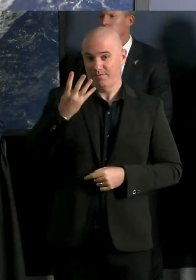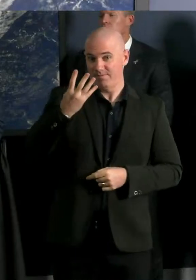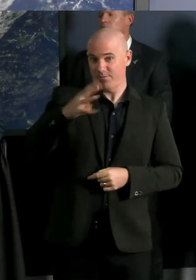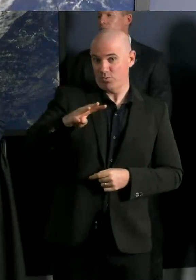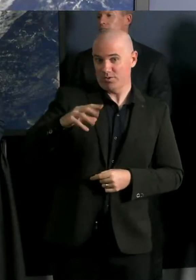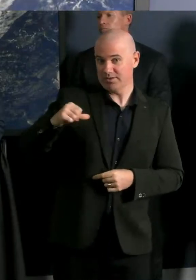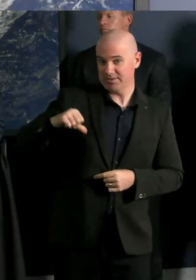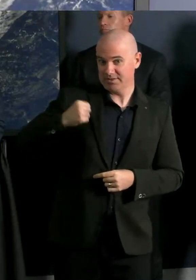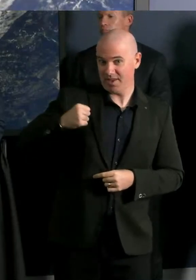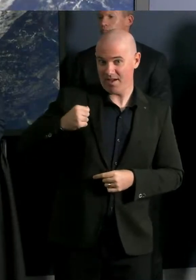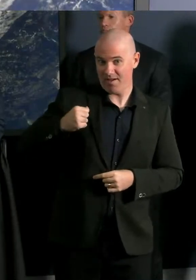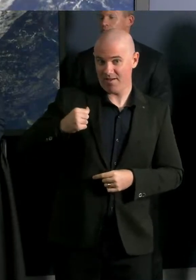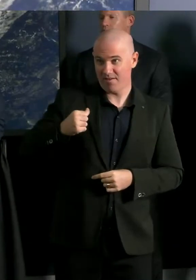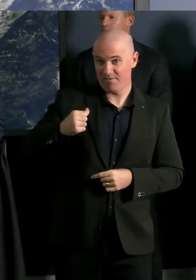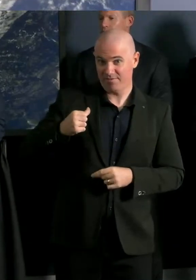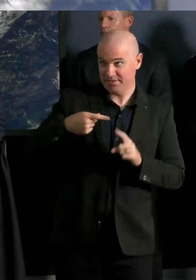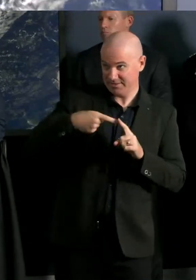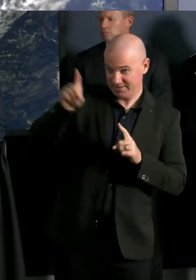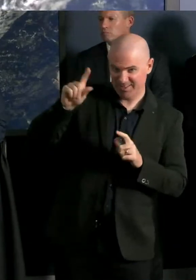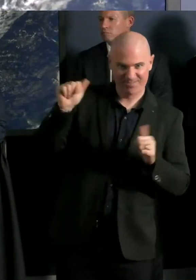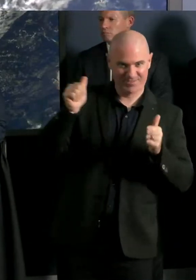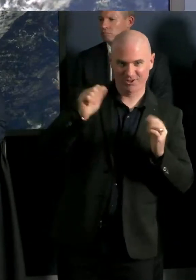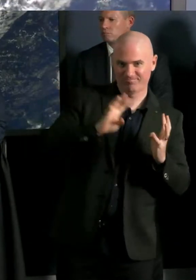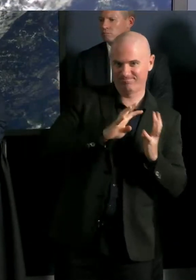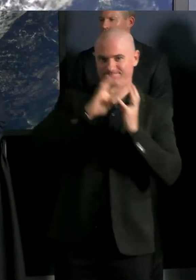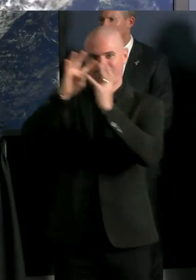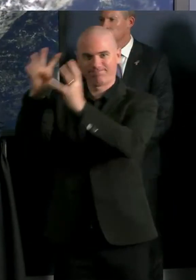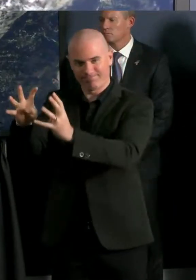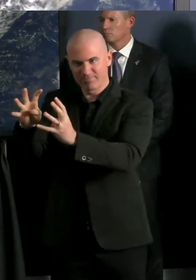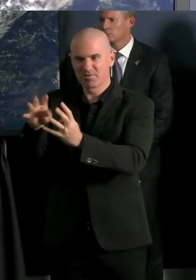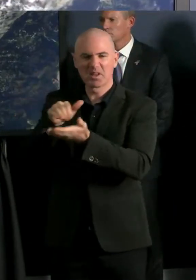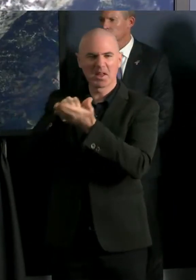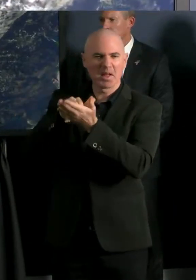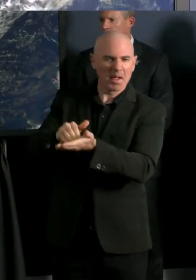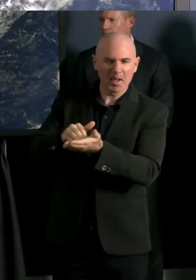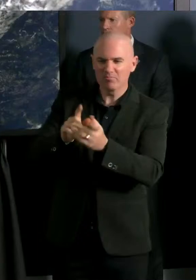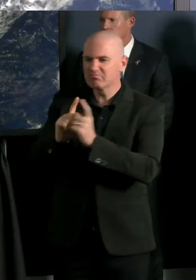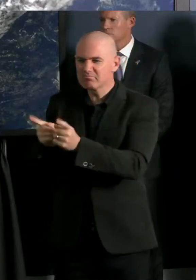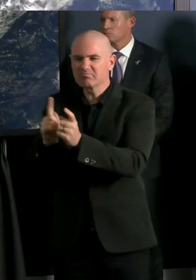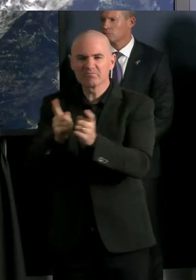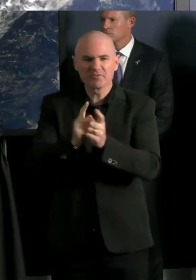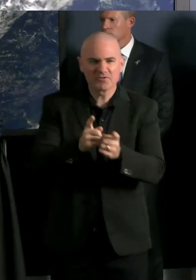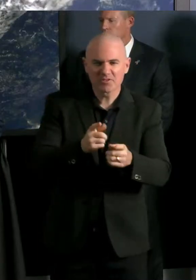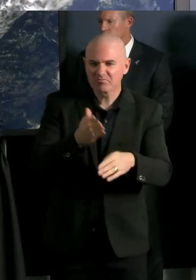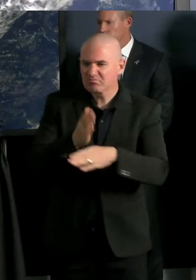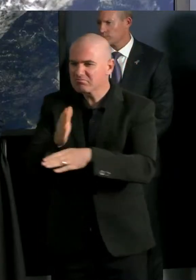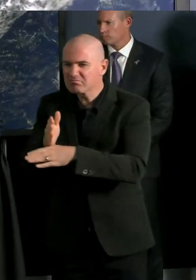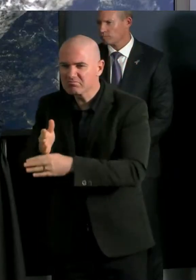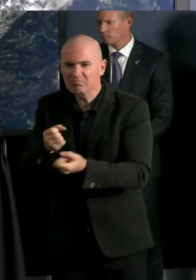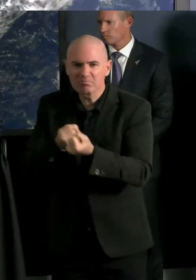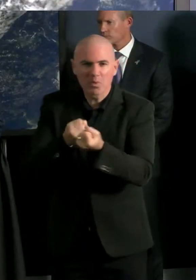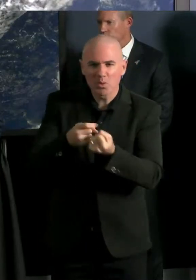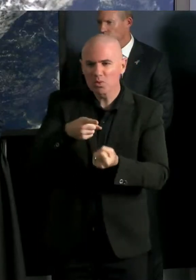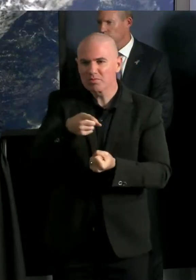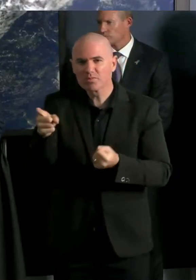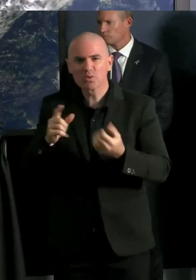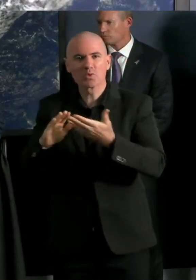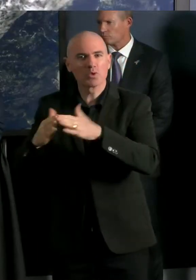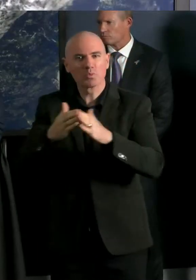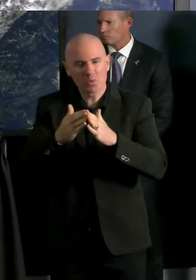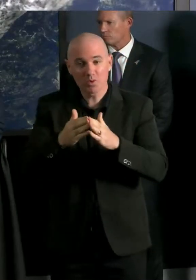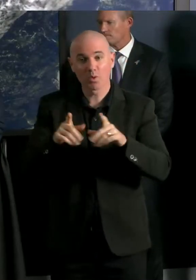were sending up have now been deployed to assist with general duties, our vulnerable communities, and obviously staffing